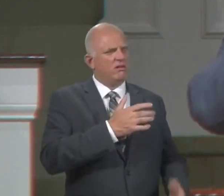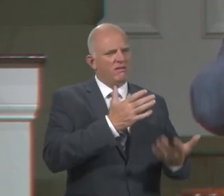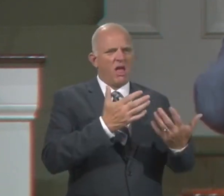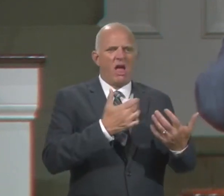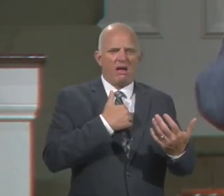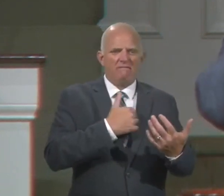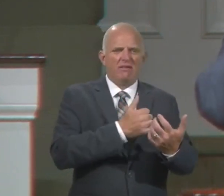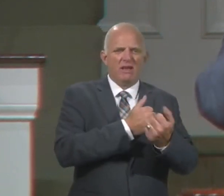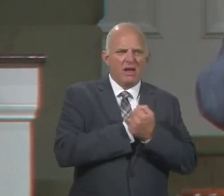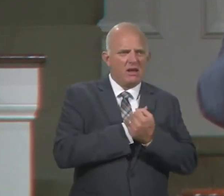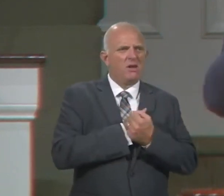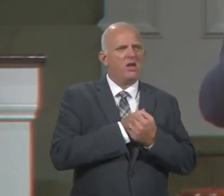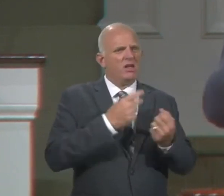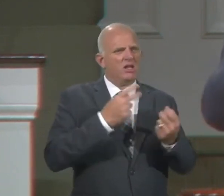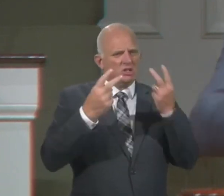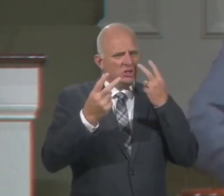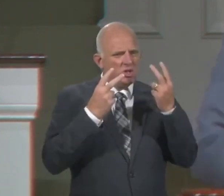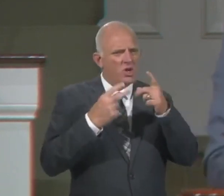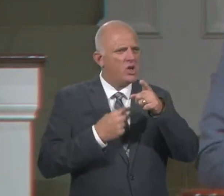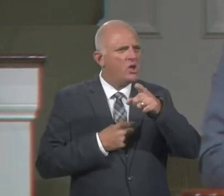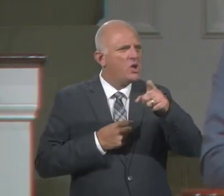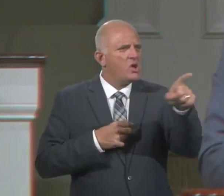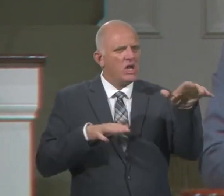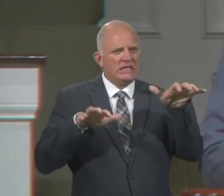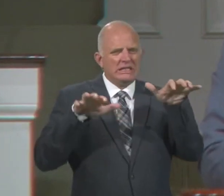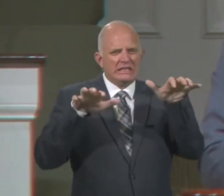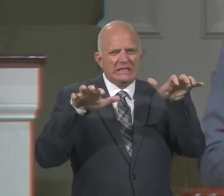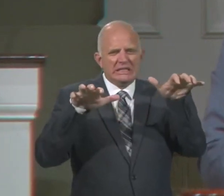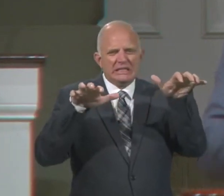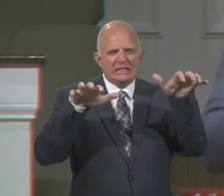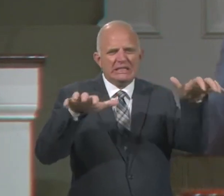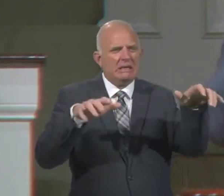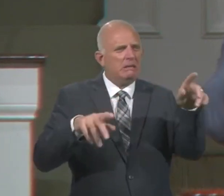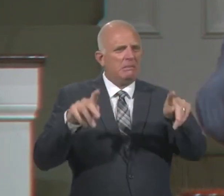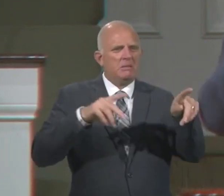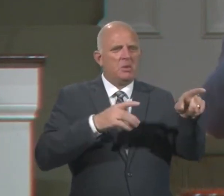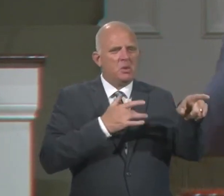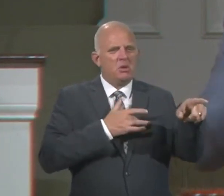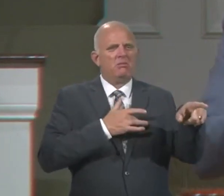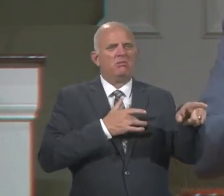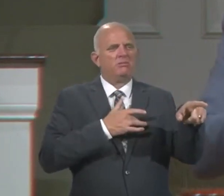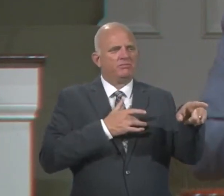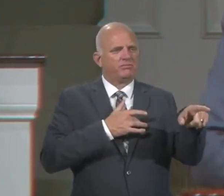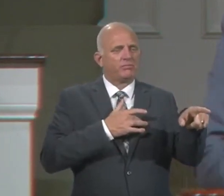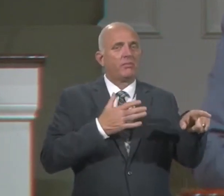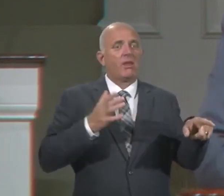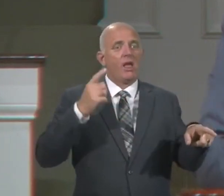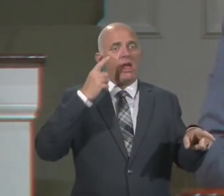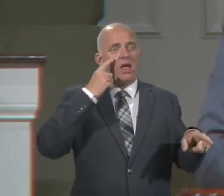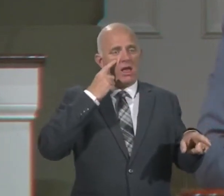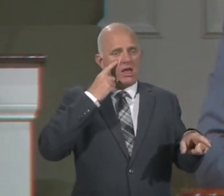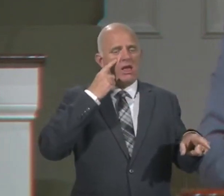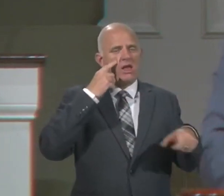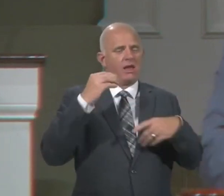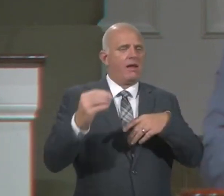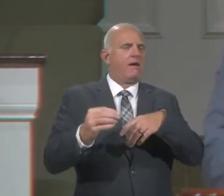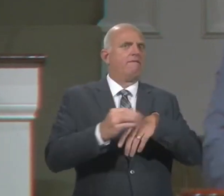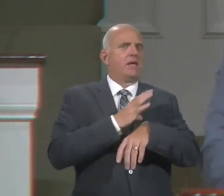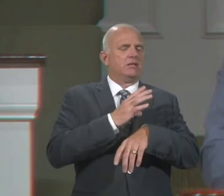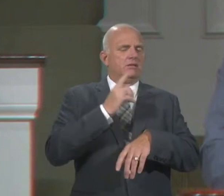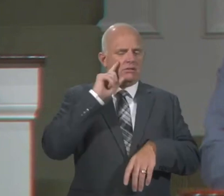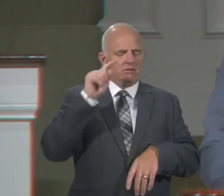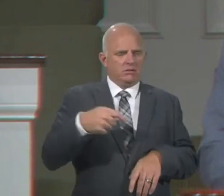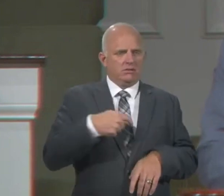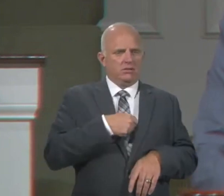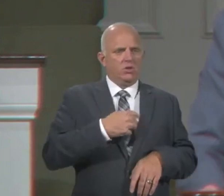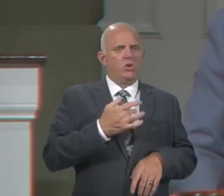when he saw the multitudes. The Bible says, mine eye affecteth my heart.